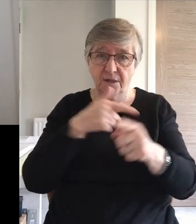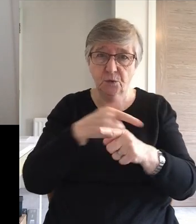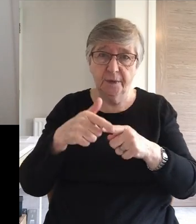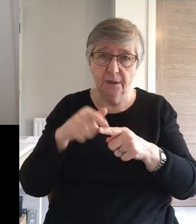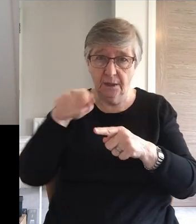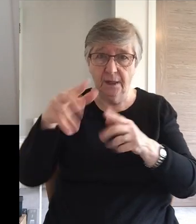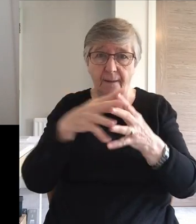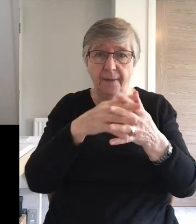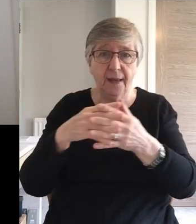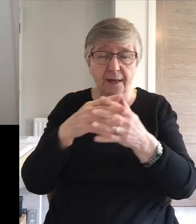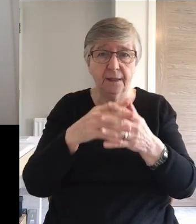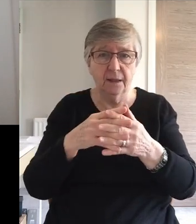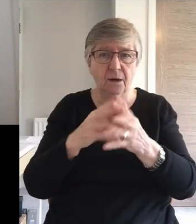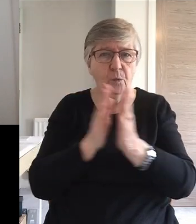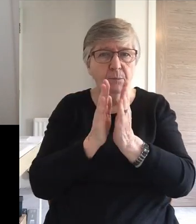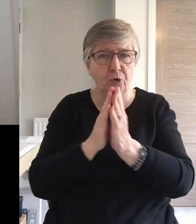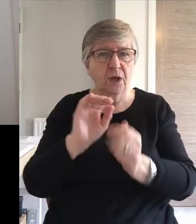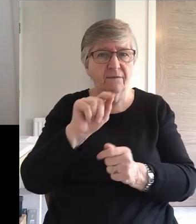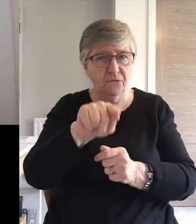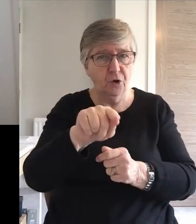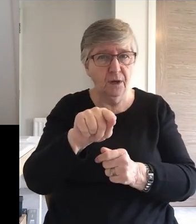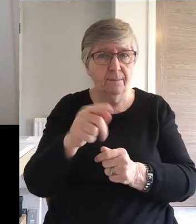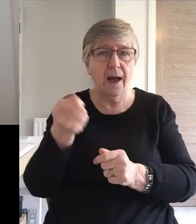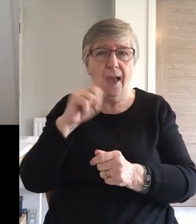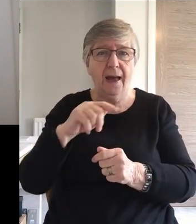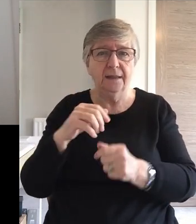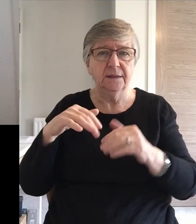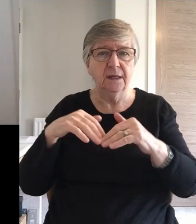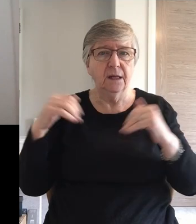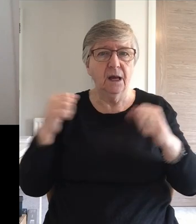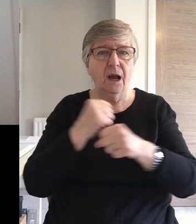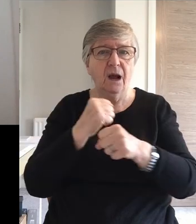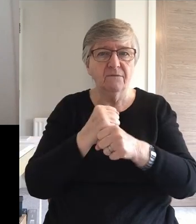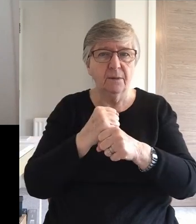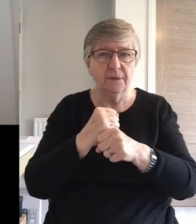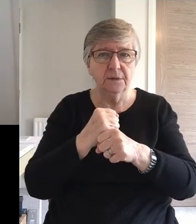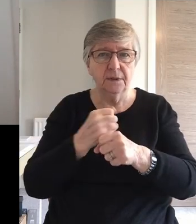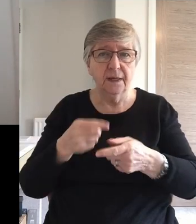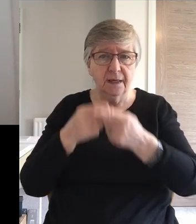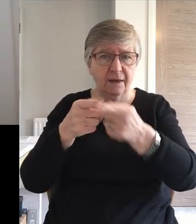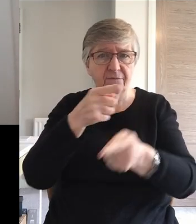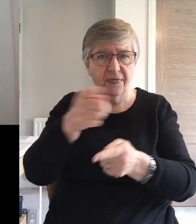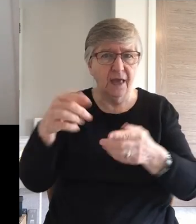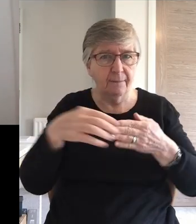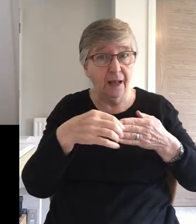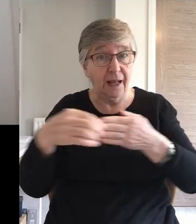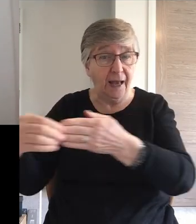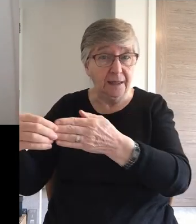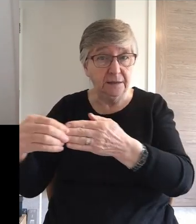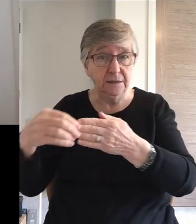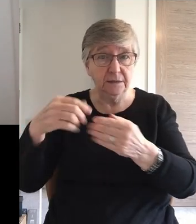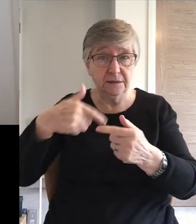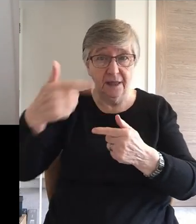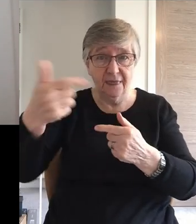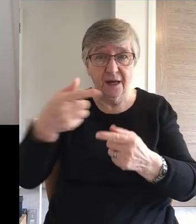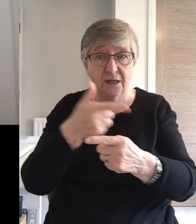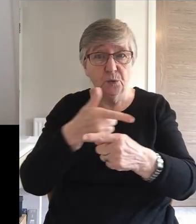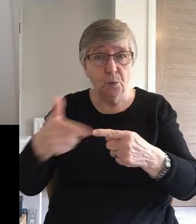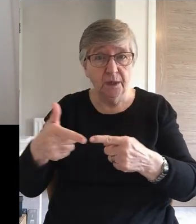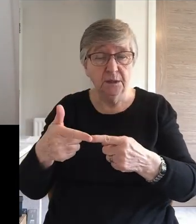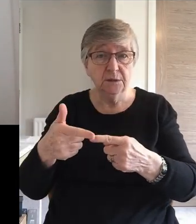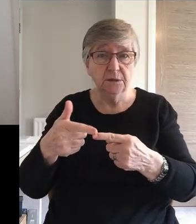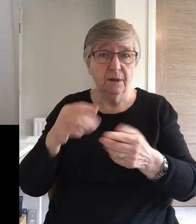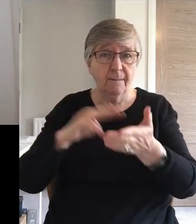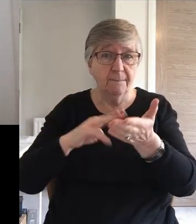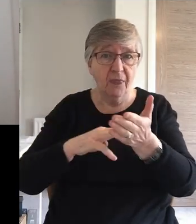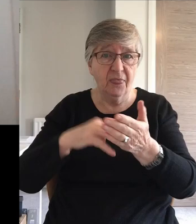for him and his government. Give them your guidance for the coming weeks, months, years, to